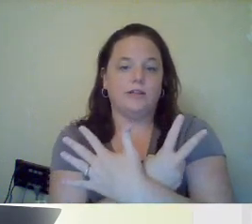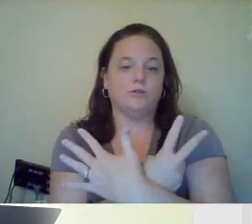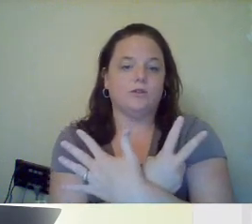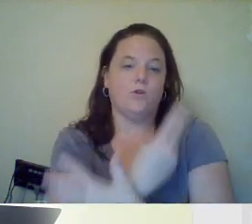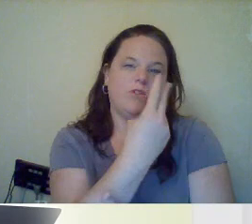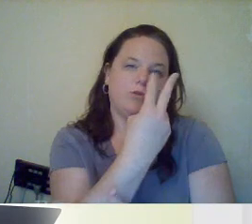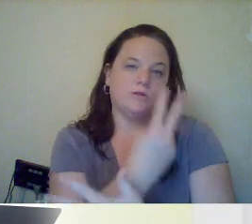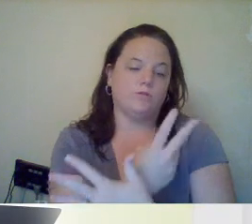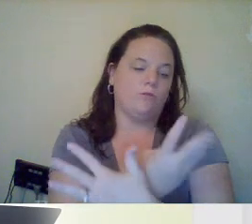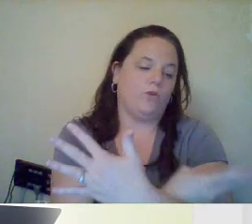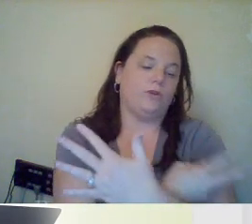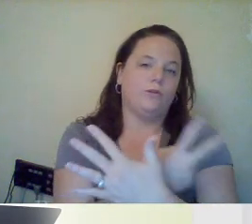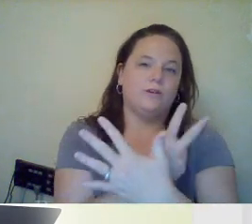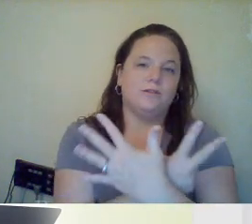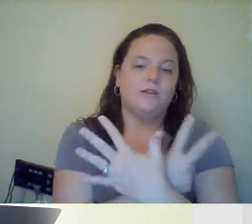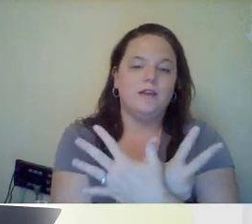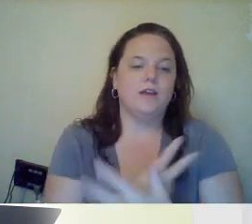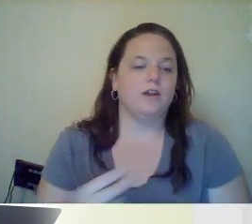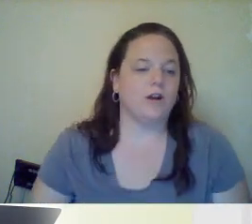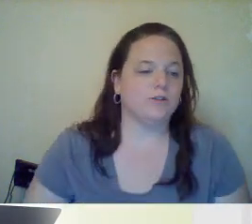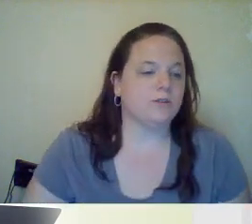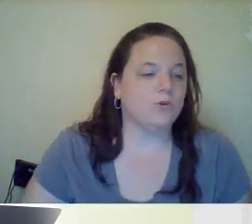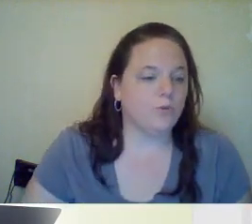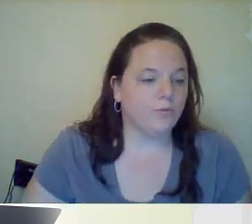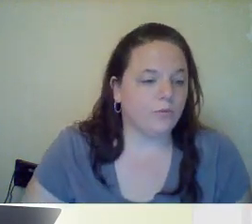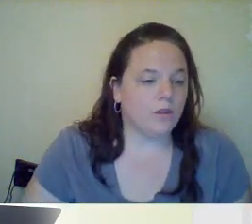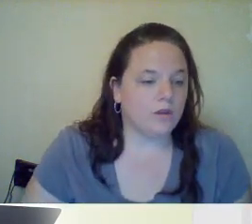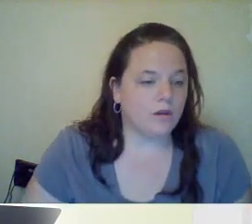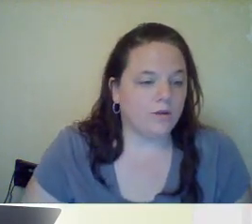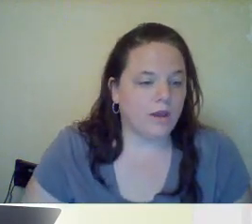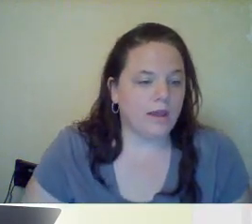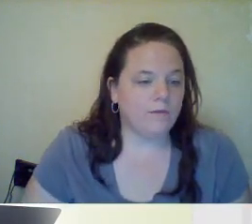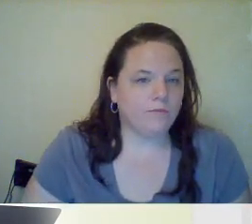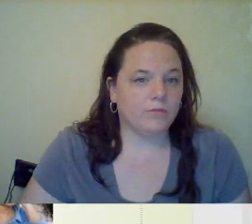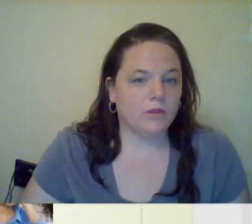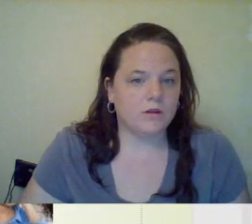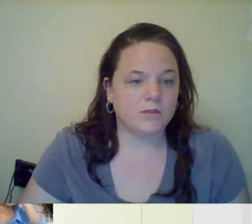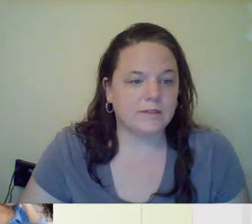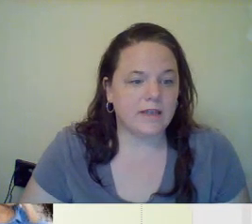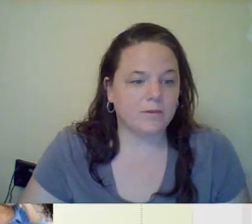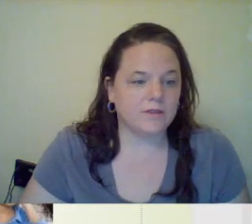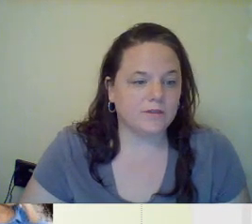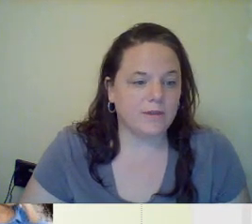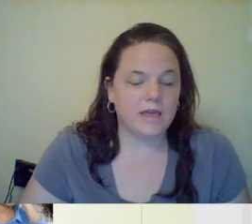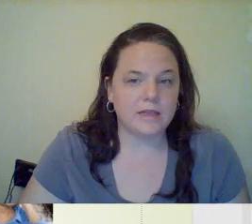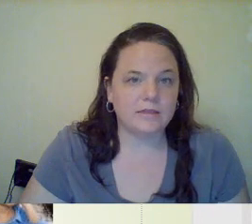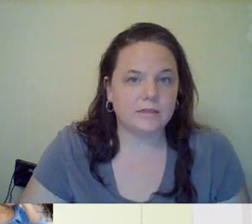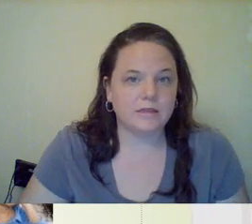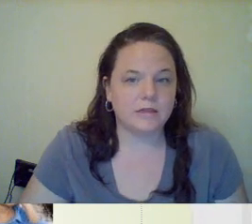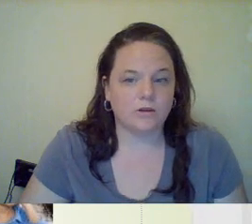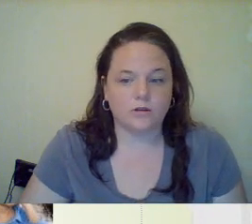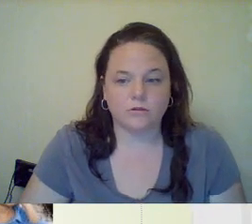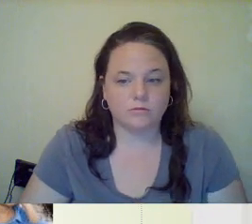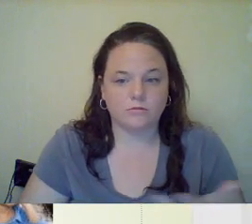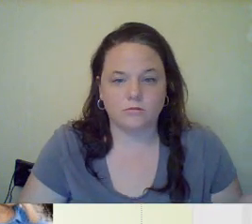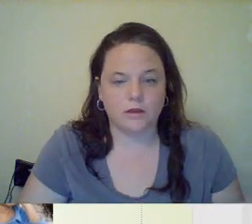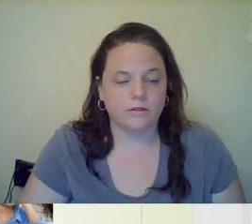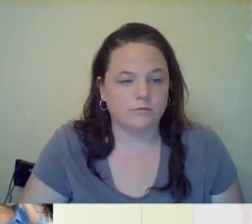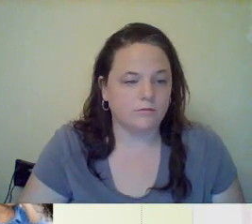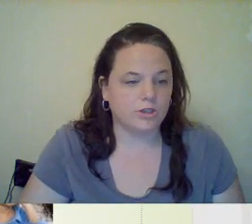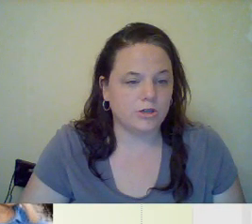still graduate school, even though it's more than 2 years. Graduate school. Okay, here's some examples of some kids